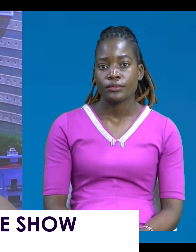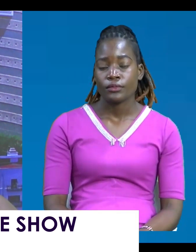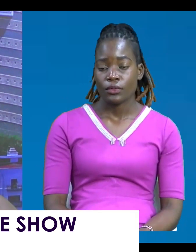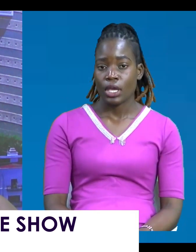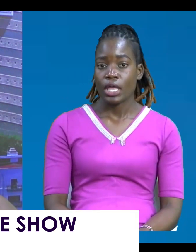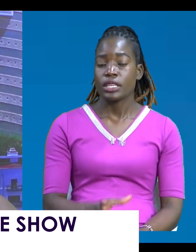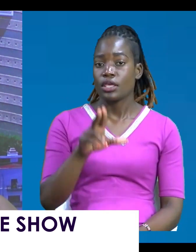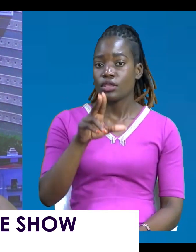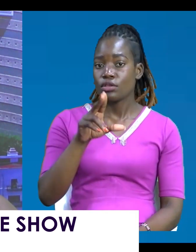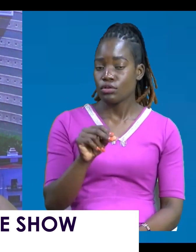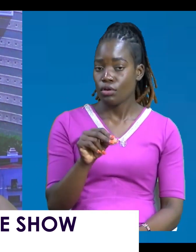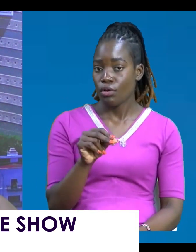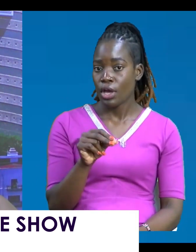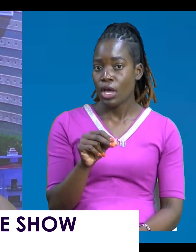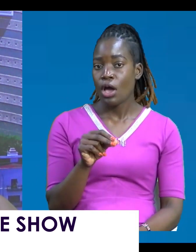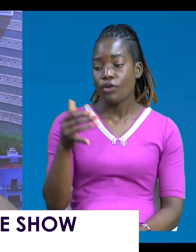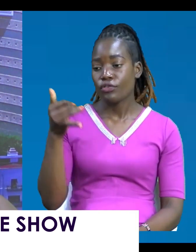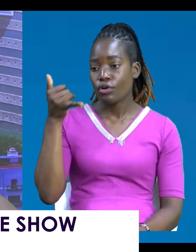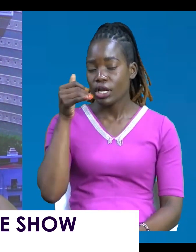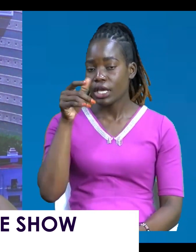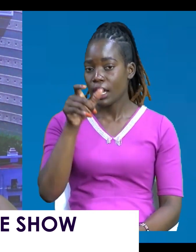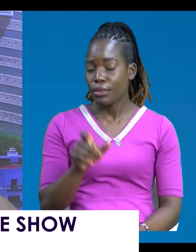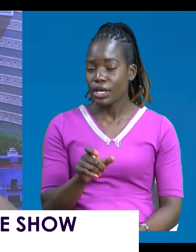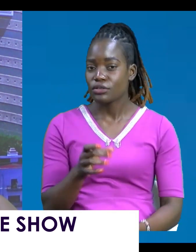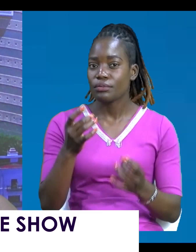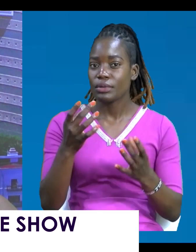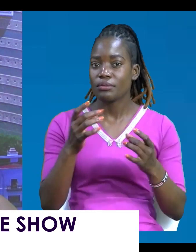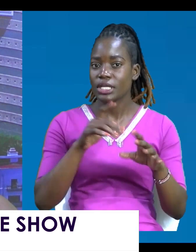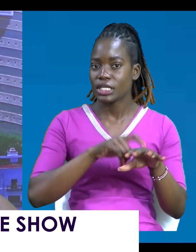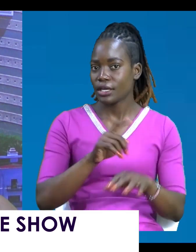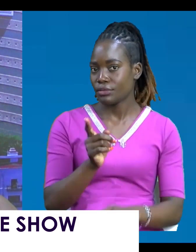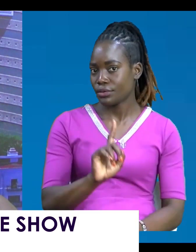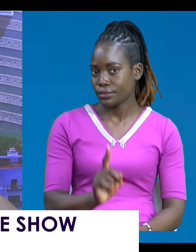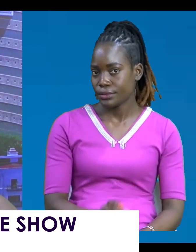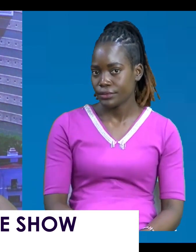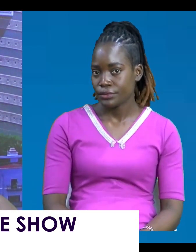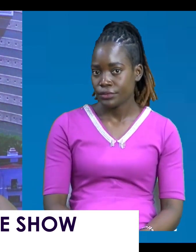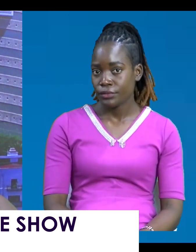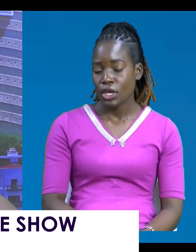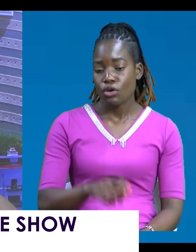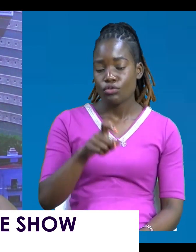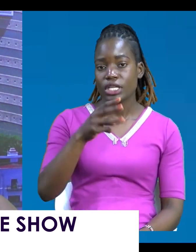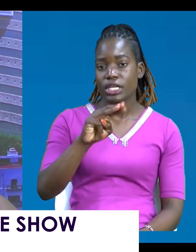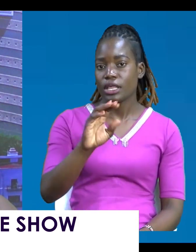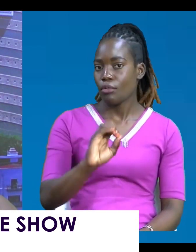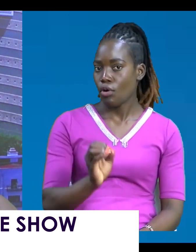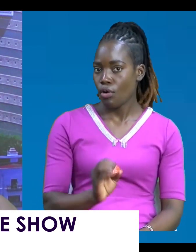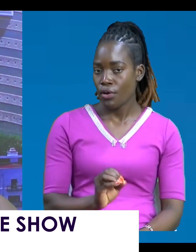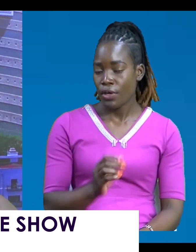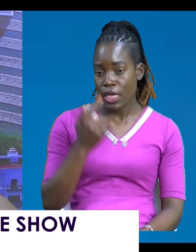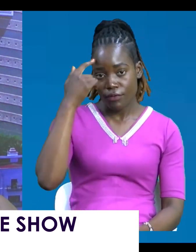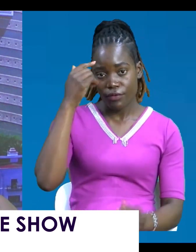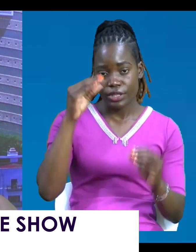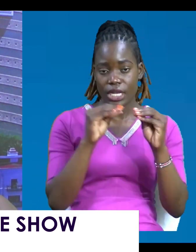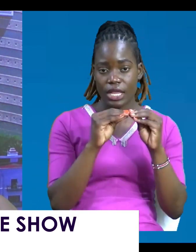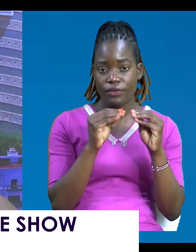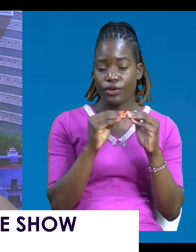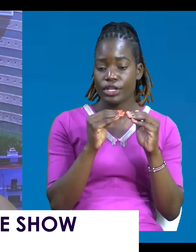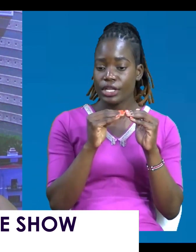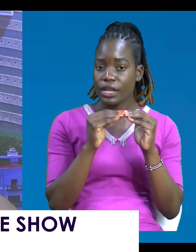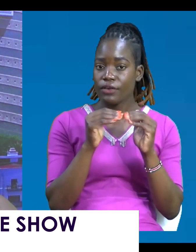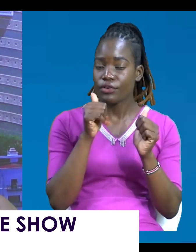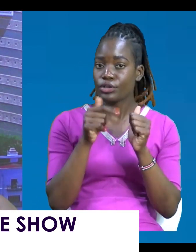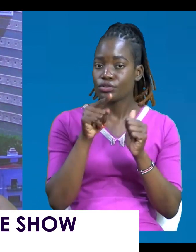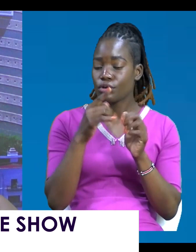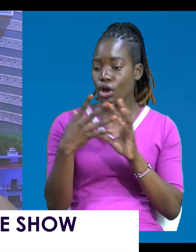There is no point of calling somebody 1,000,000 times. You don't need them. For the level that you are